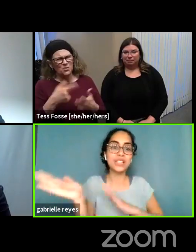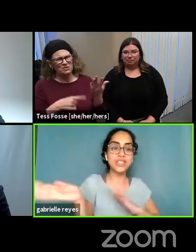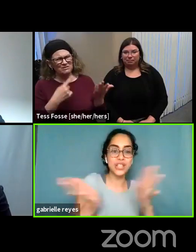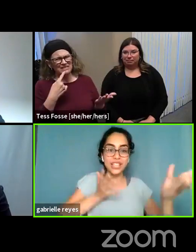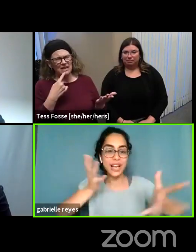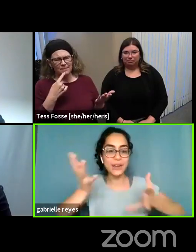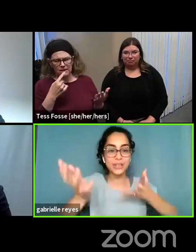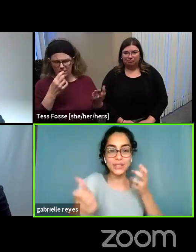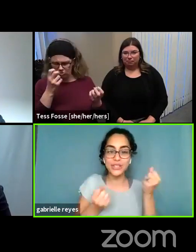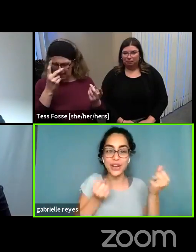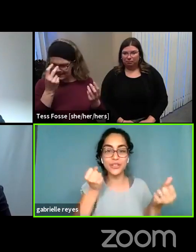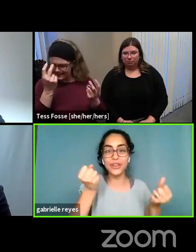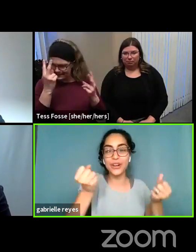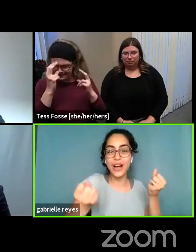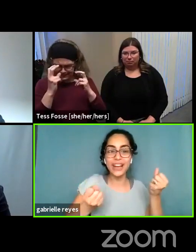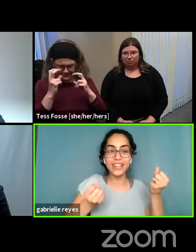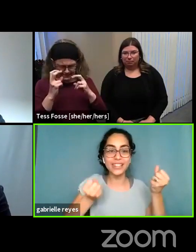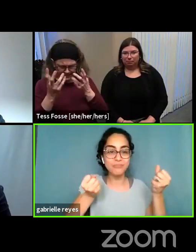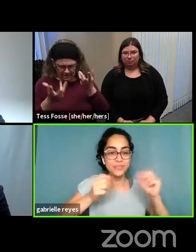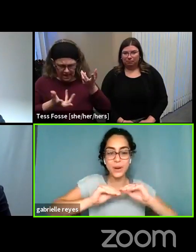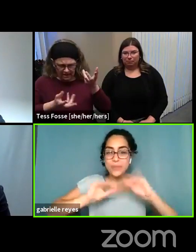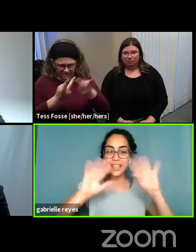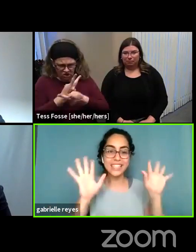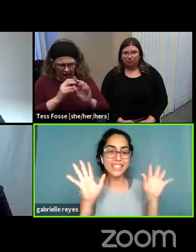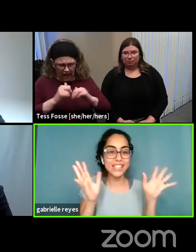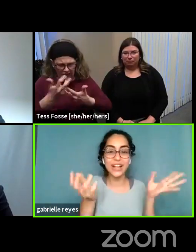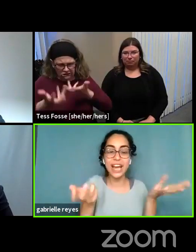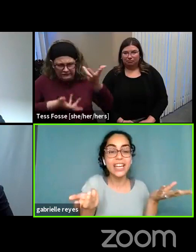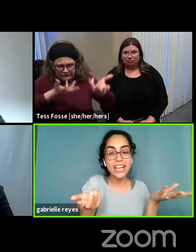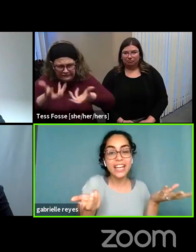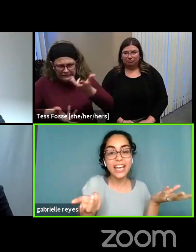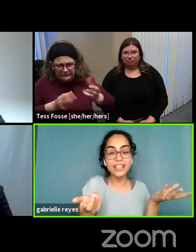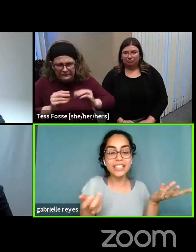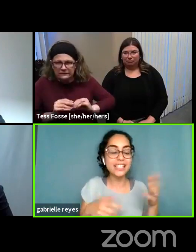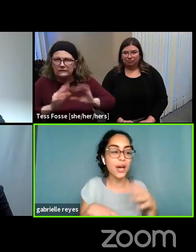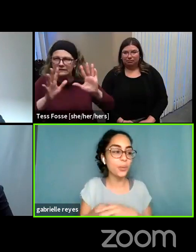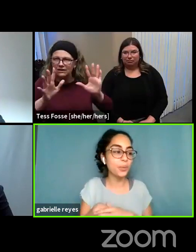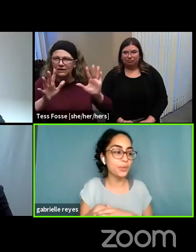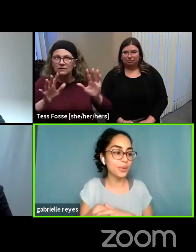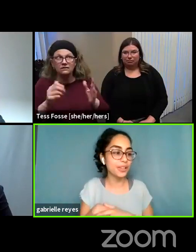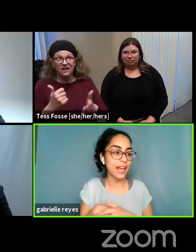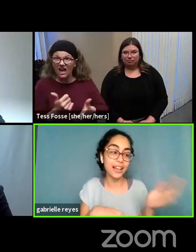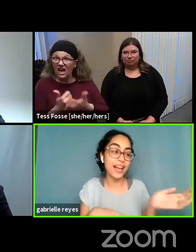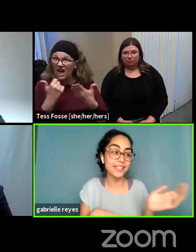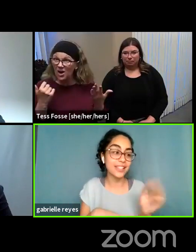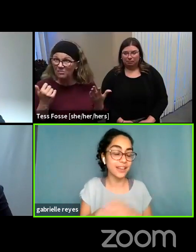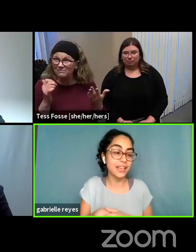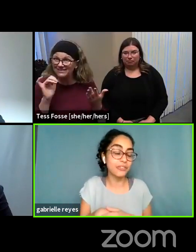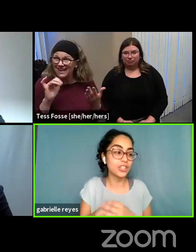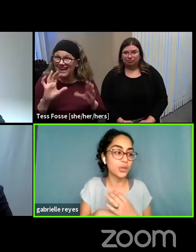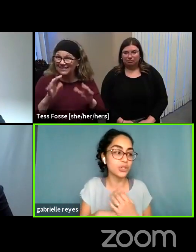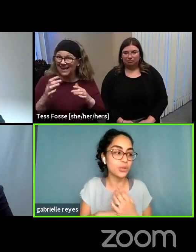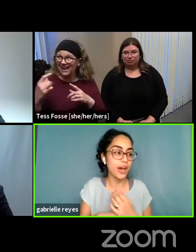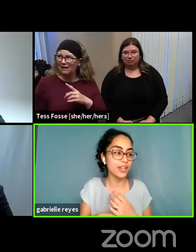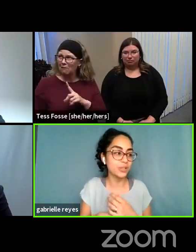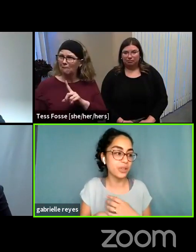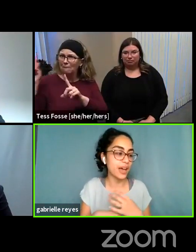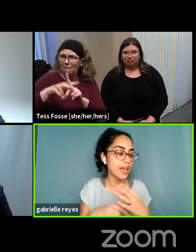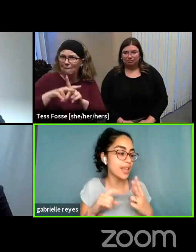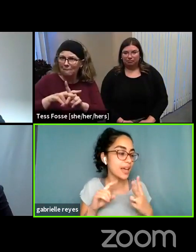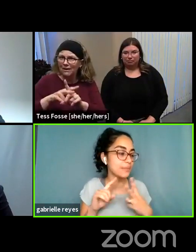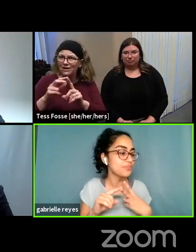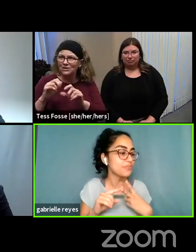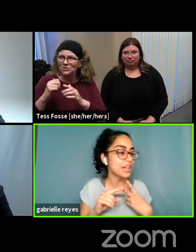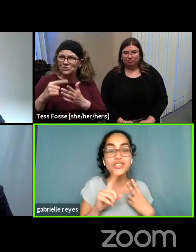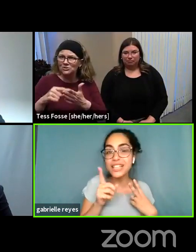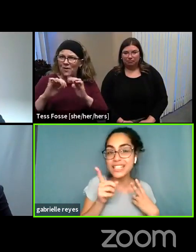right, just like, I'm going to try to figure out how to, you know, make this clear. And it really does help. That class definitely showed you how to do that.